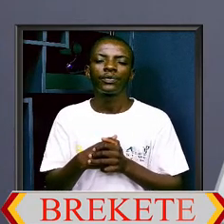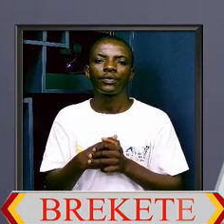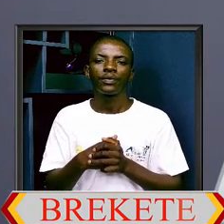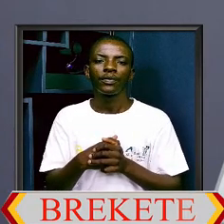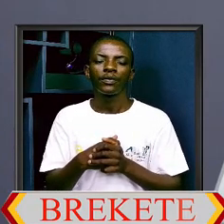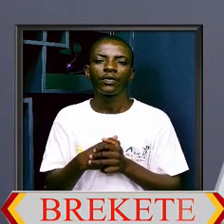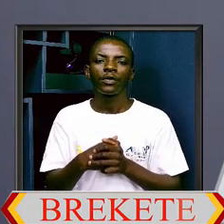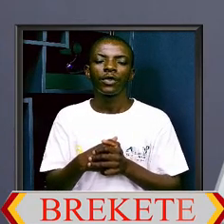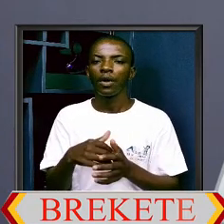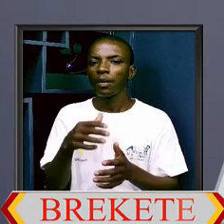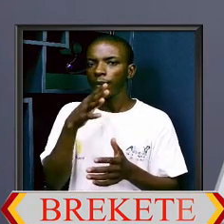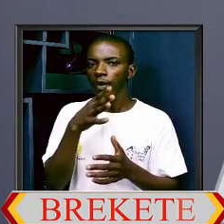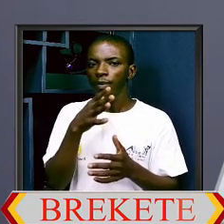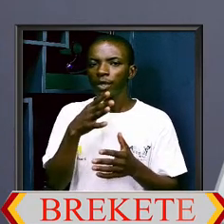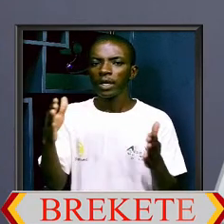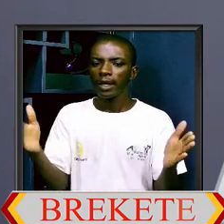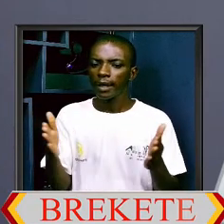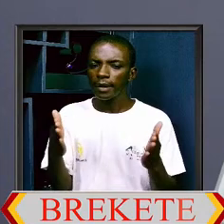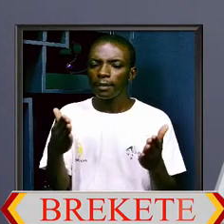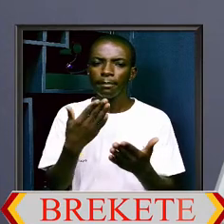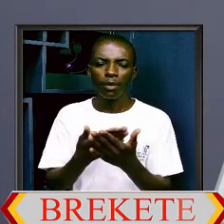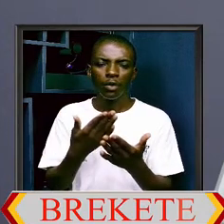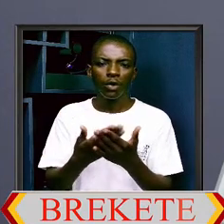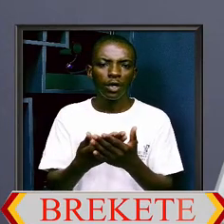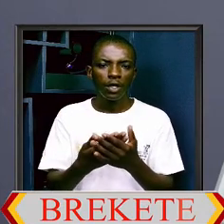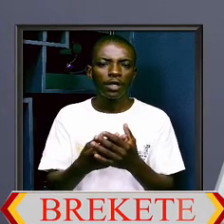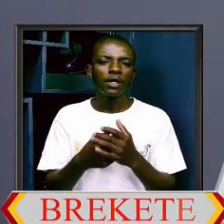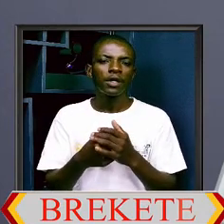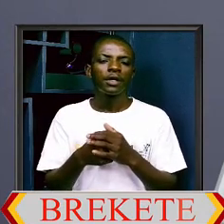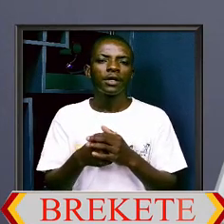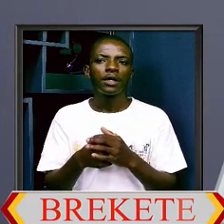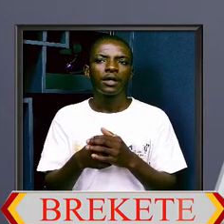education the mama don't money